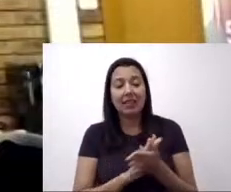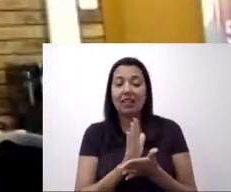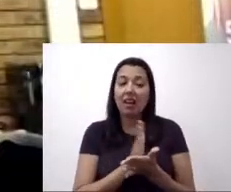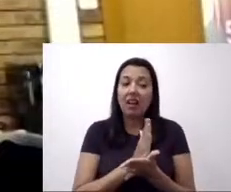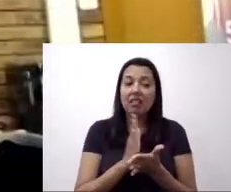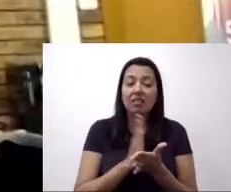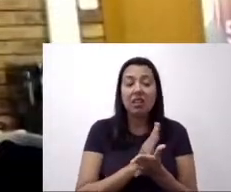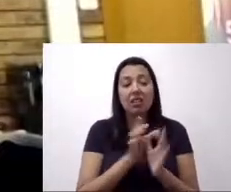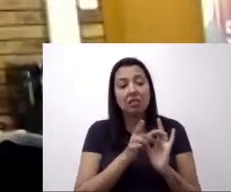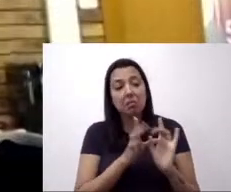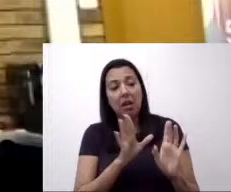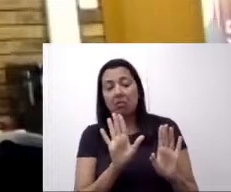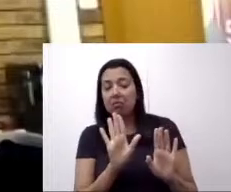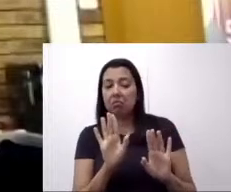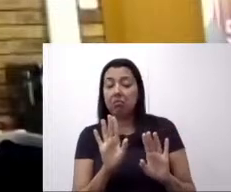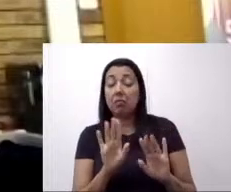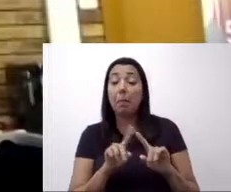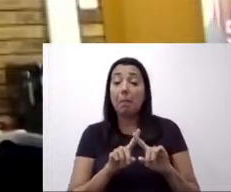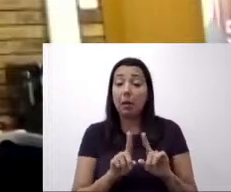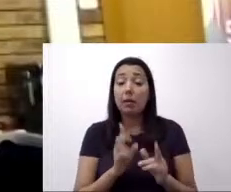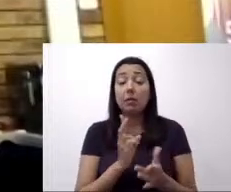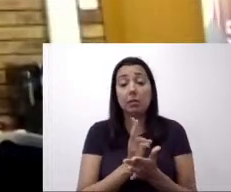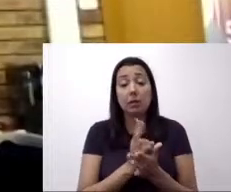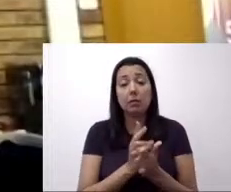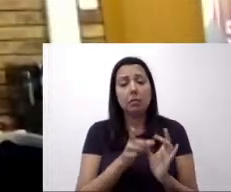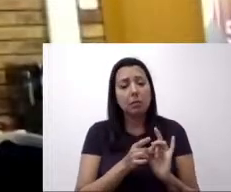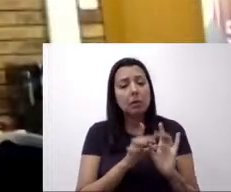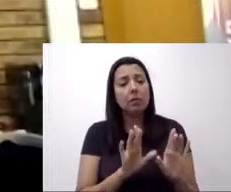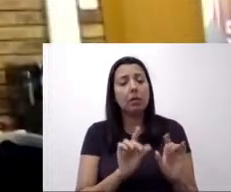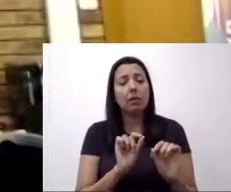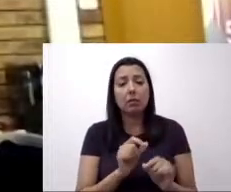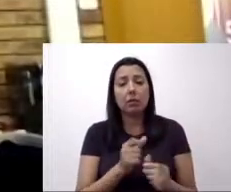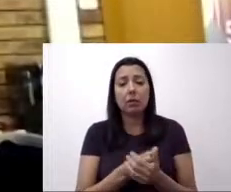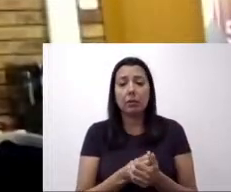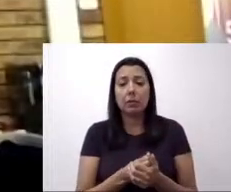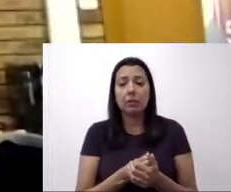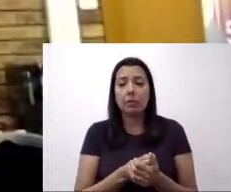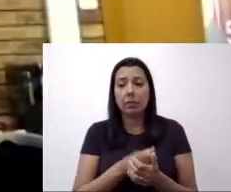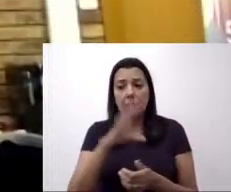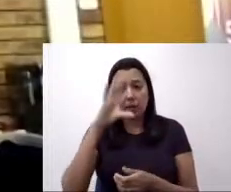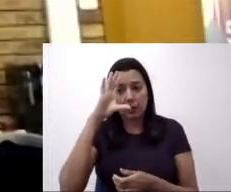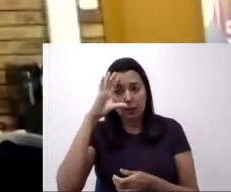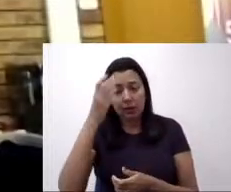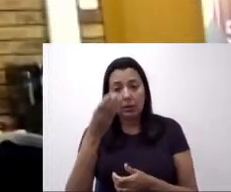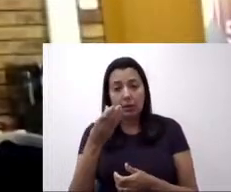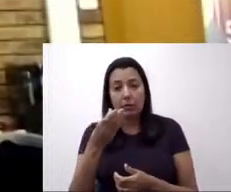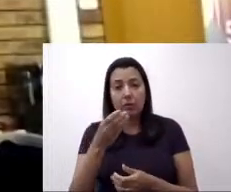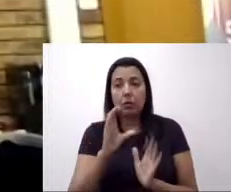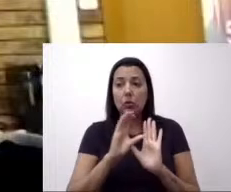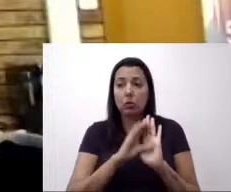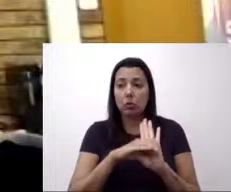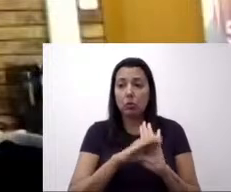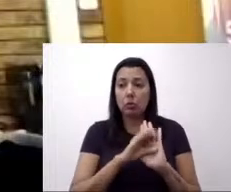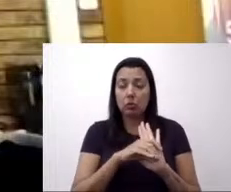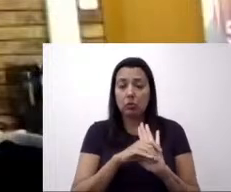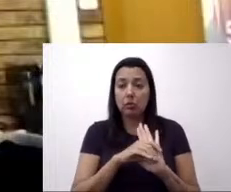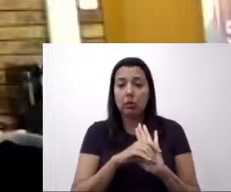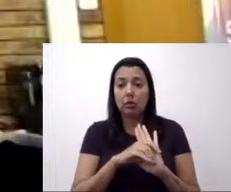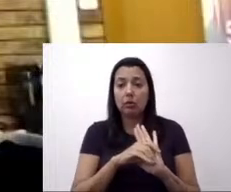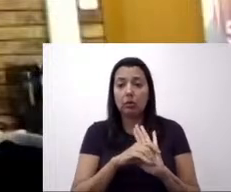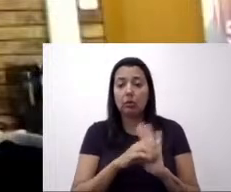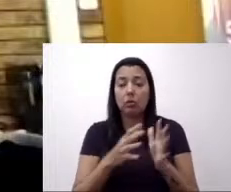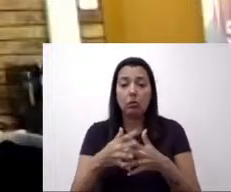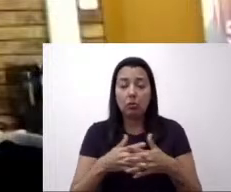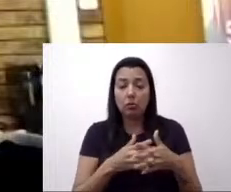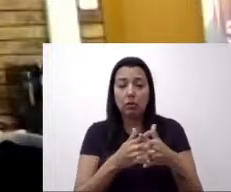And even what is liberal was a definitional concept which is in conflict between the different